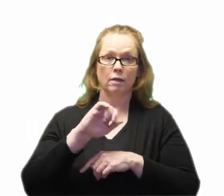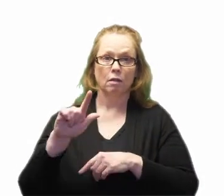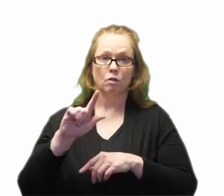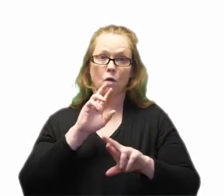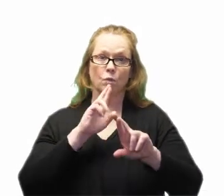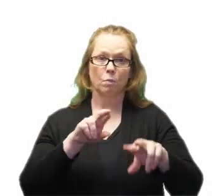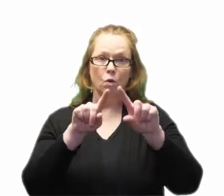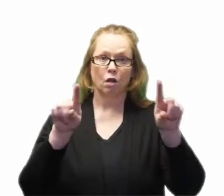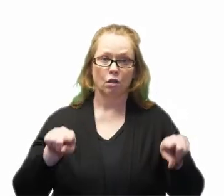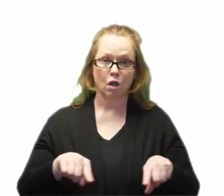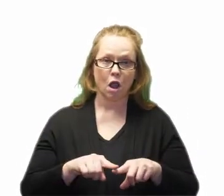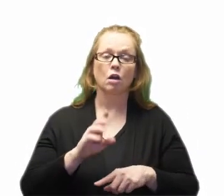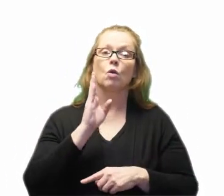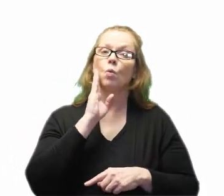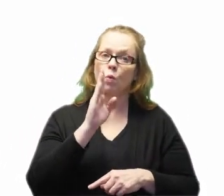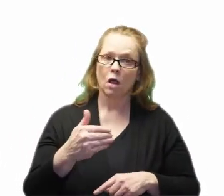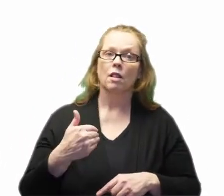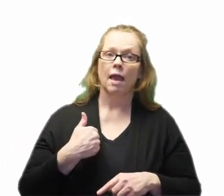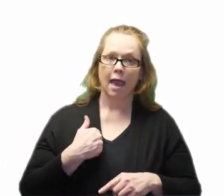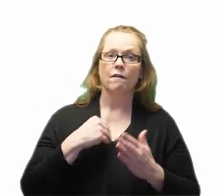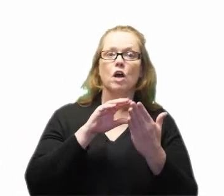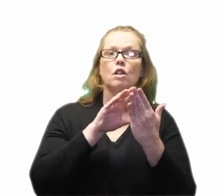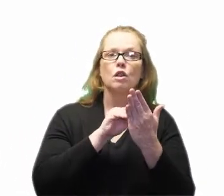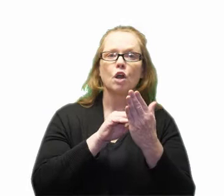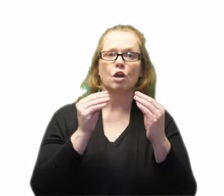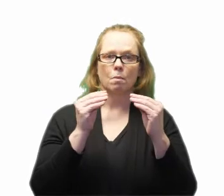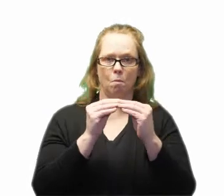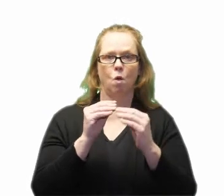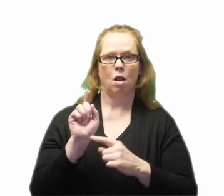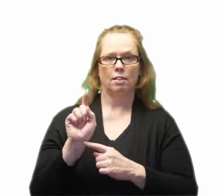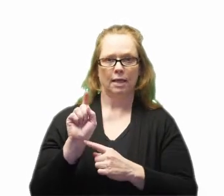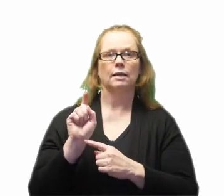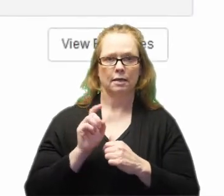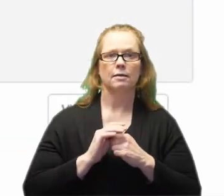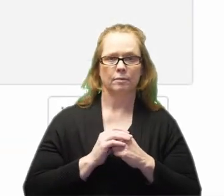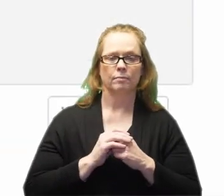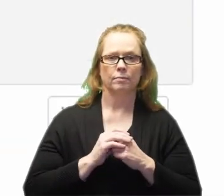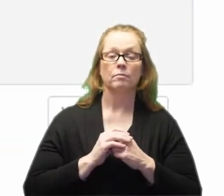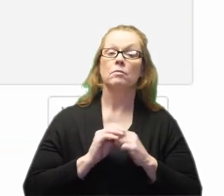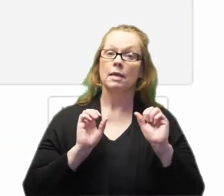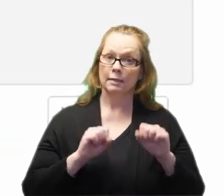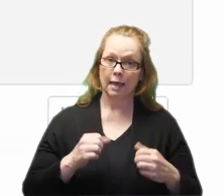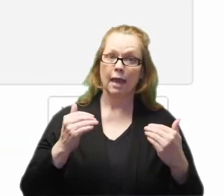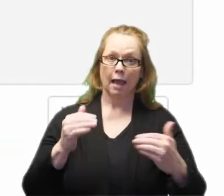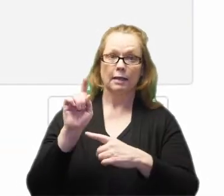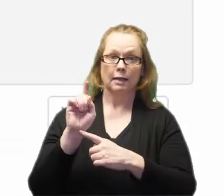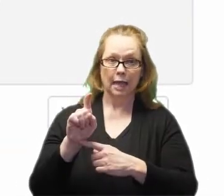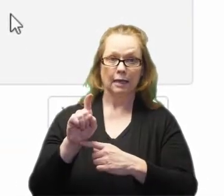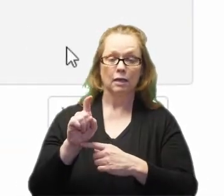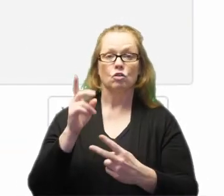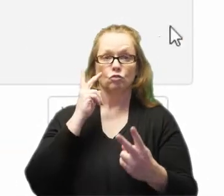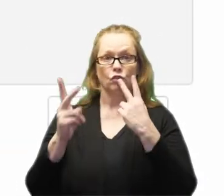Card, there will be a Learn More link, which you can click to view more information